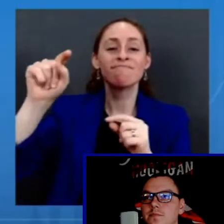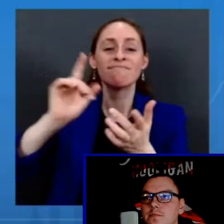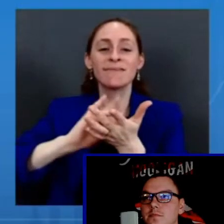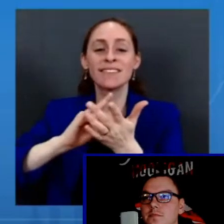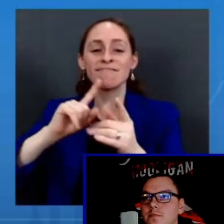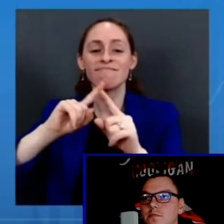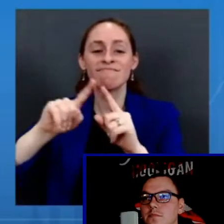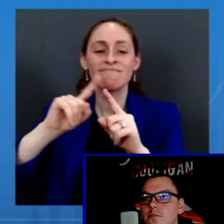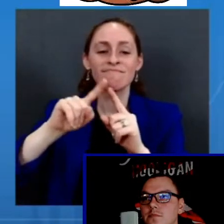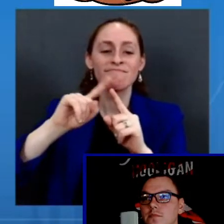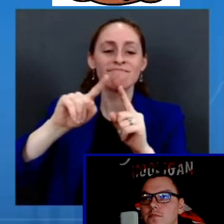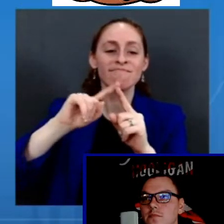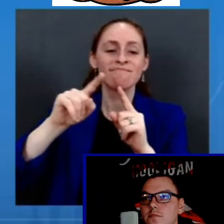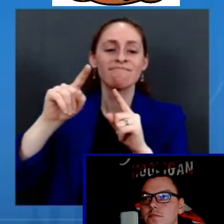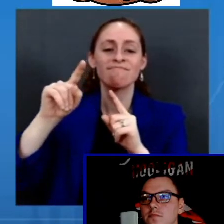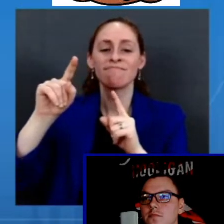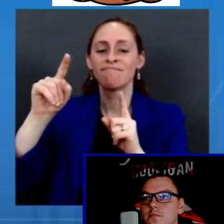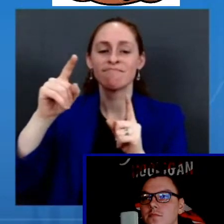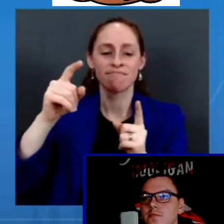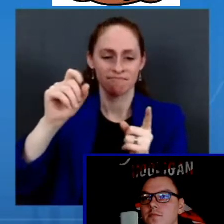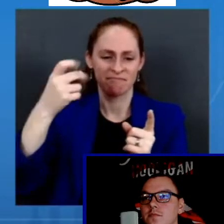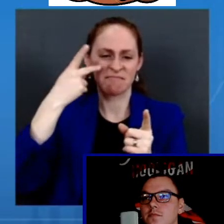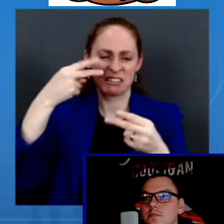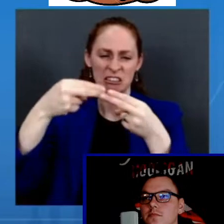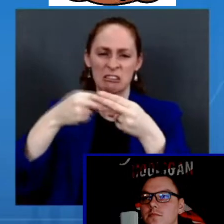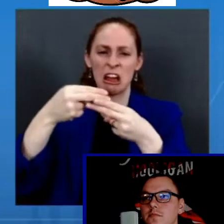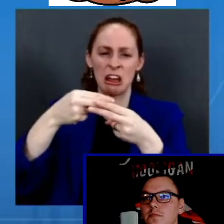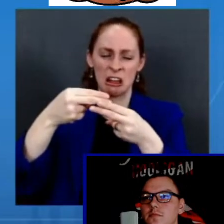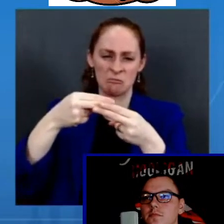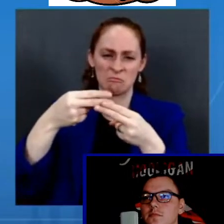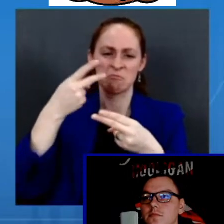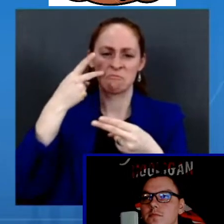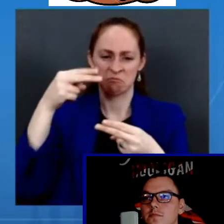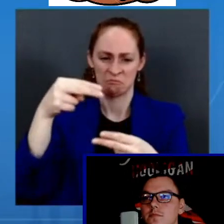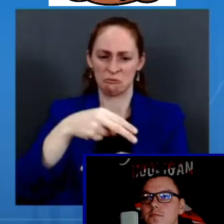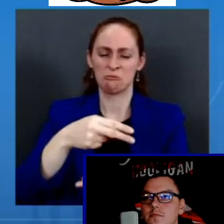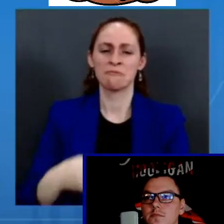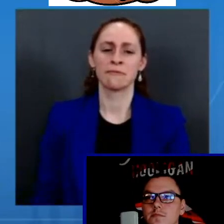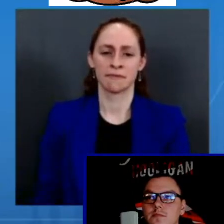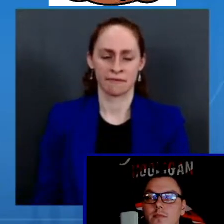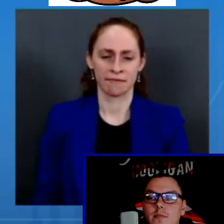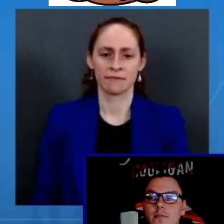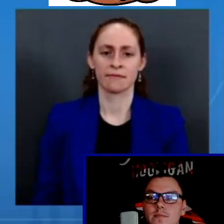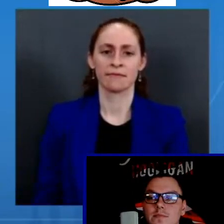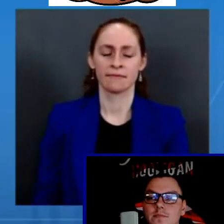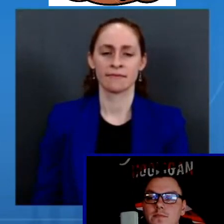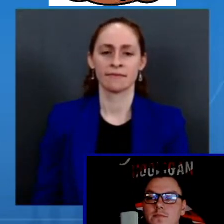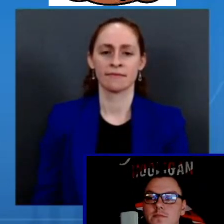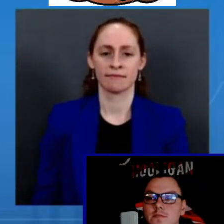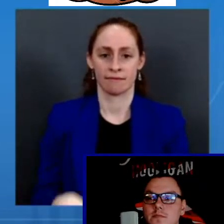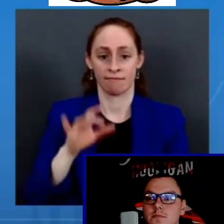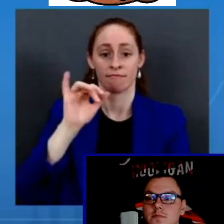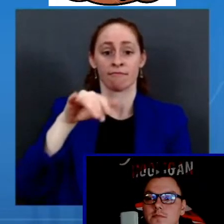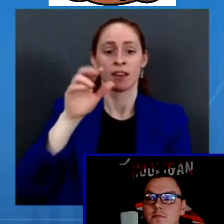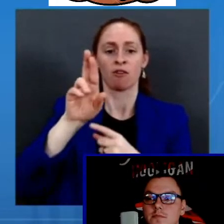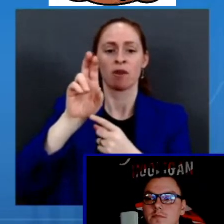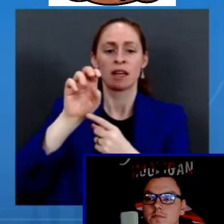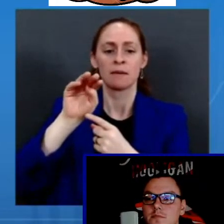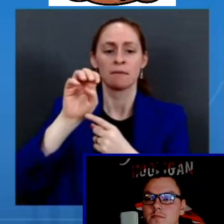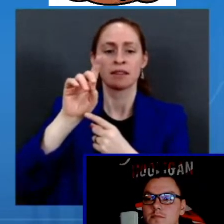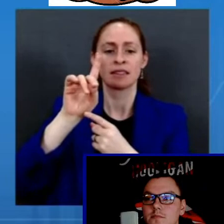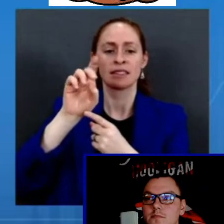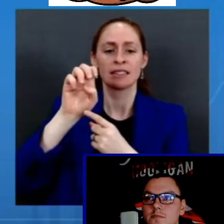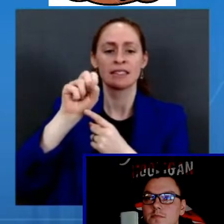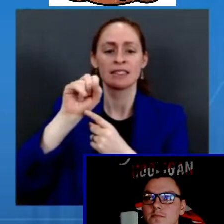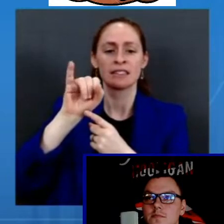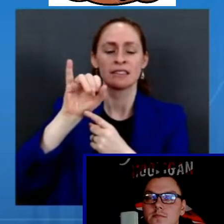to dramatically diminish the need for hospitalization. Guidelines on this will be now re-examined by the